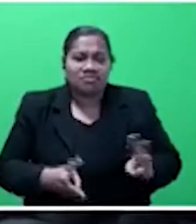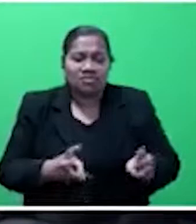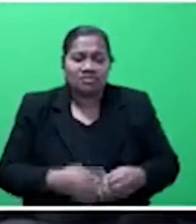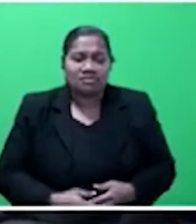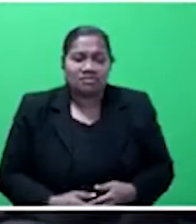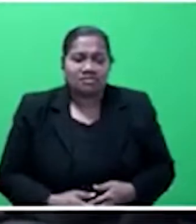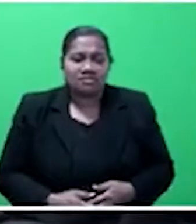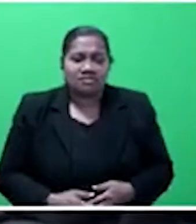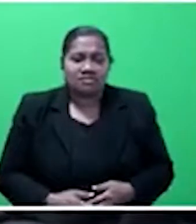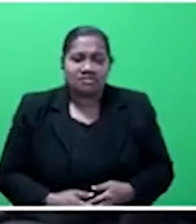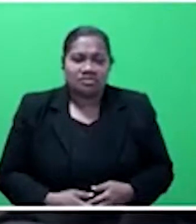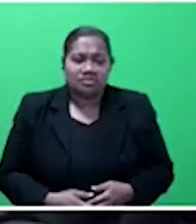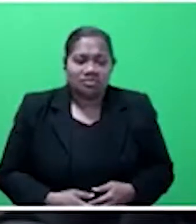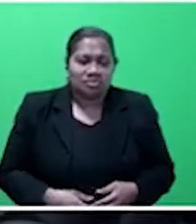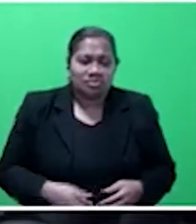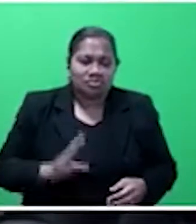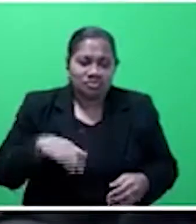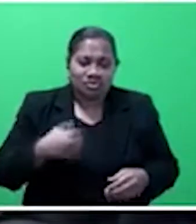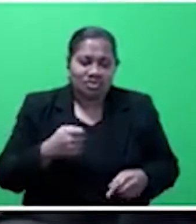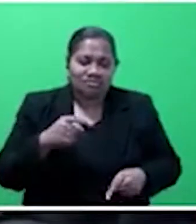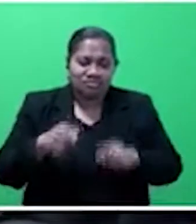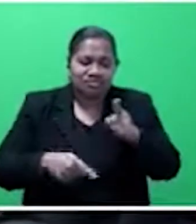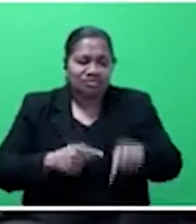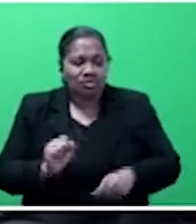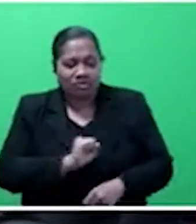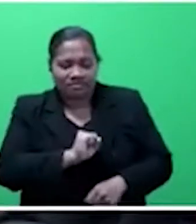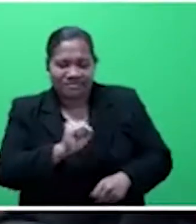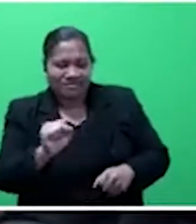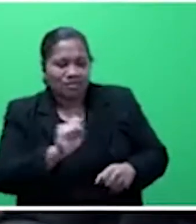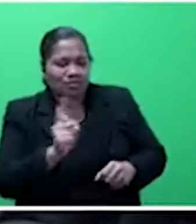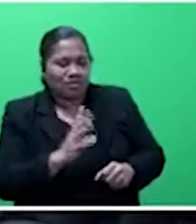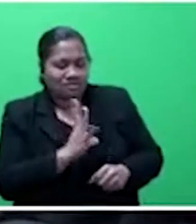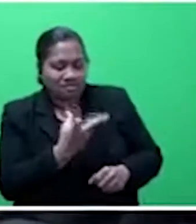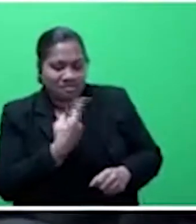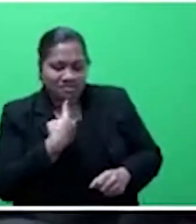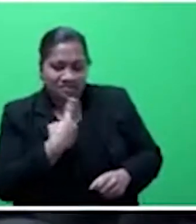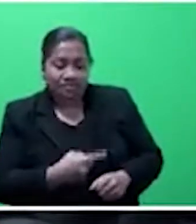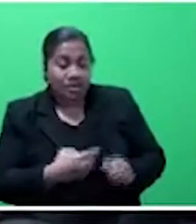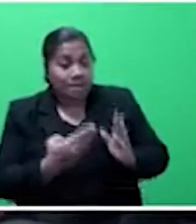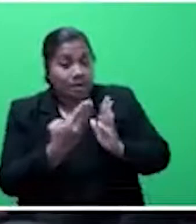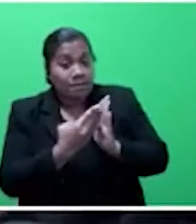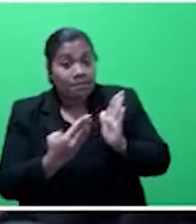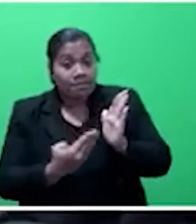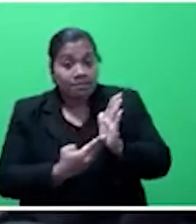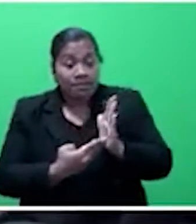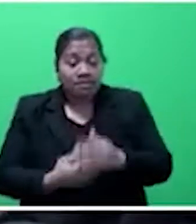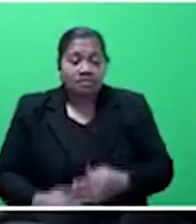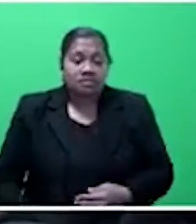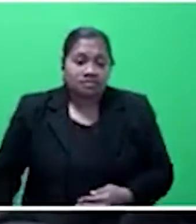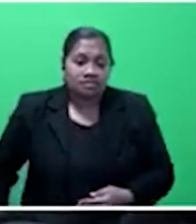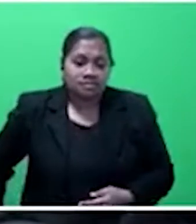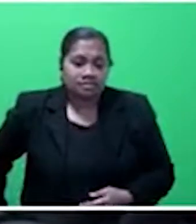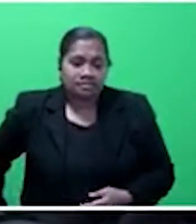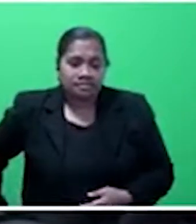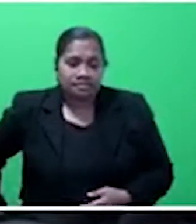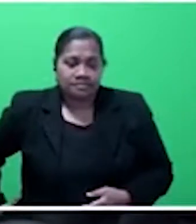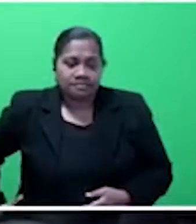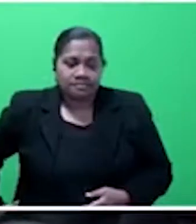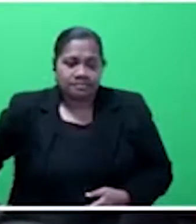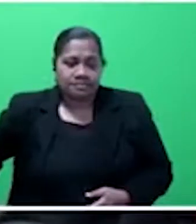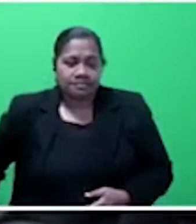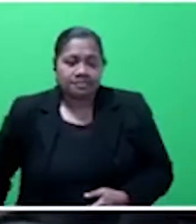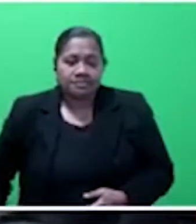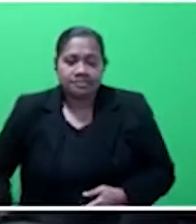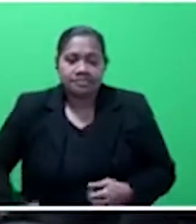claims. Mr. Speaker, sir, this budget is an impressive documentation of our